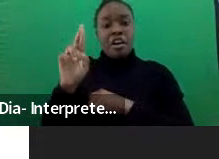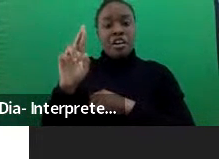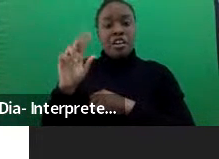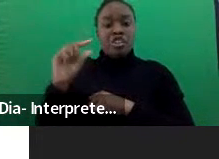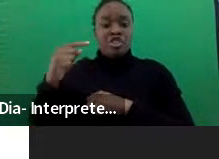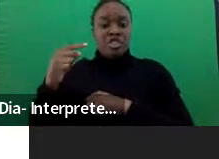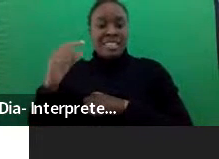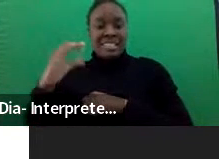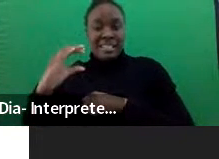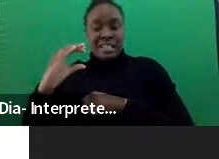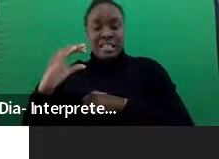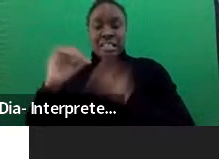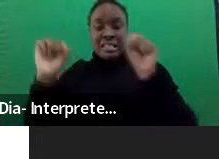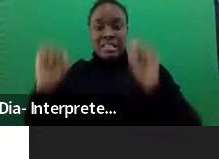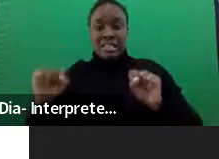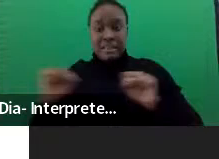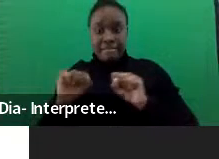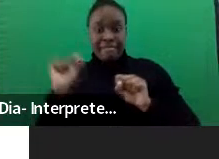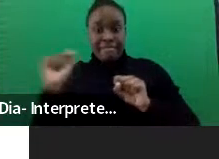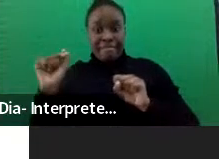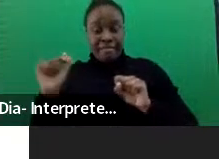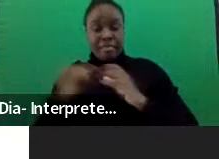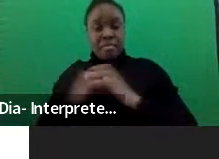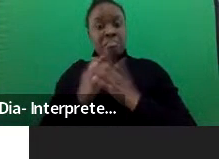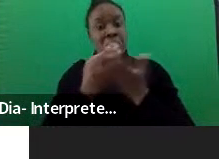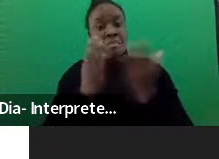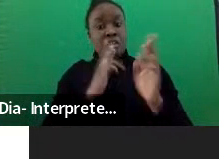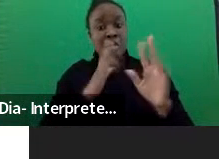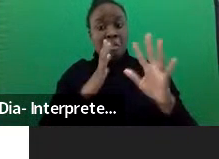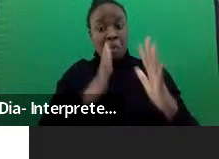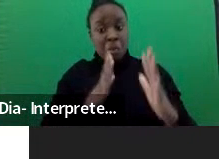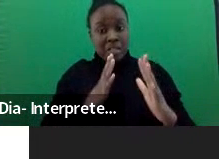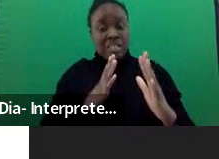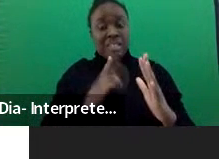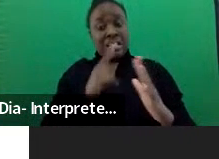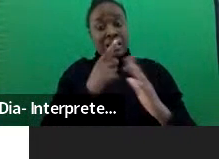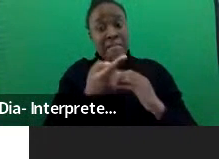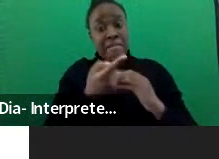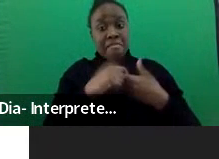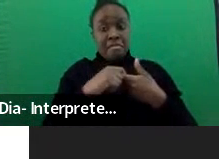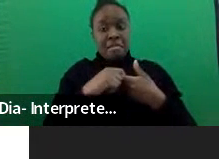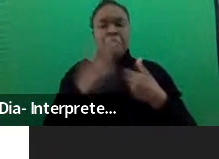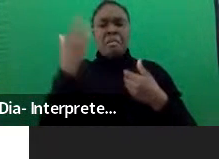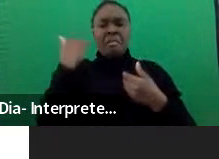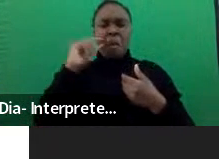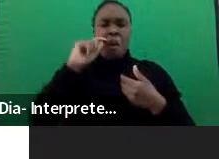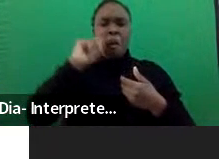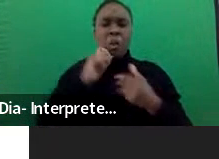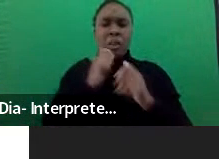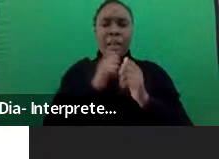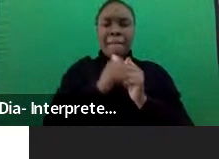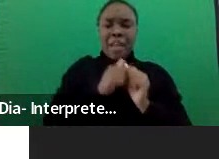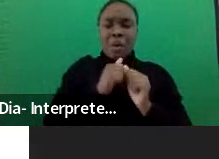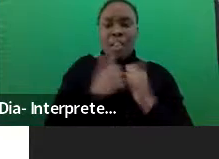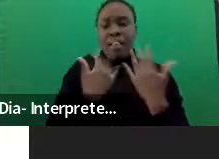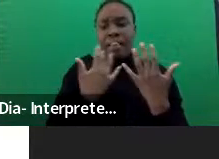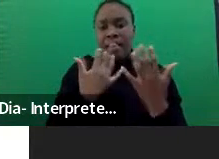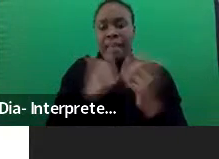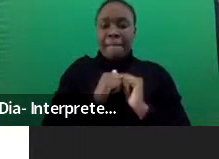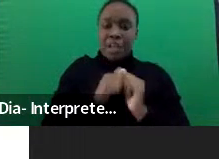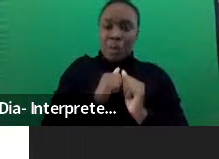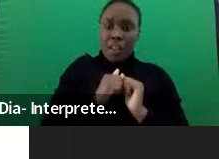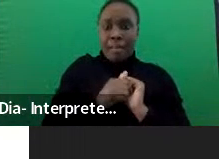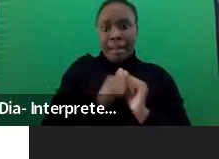clients, cargo reporters registered for cargo following a manual registration process.